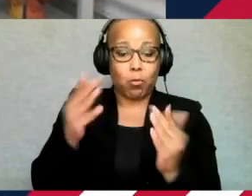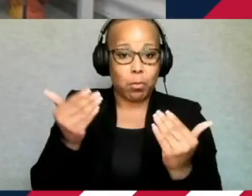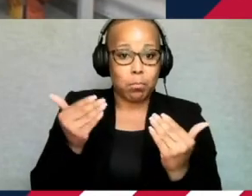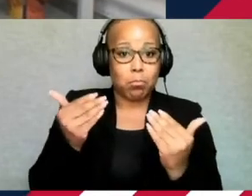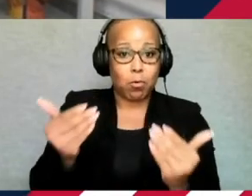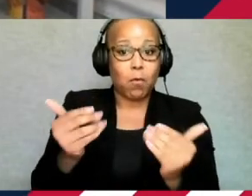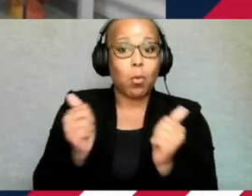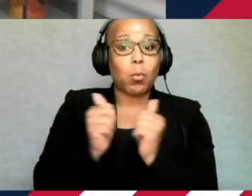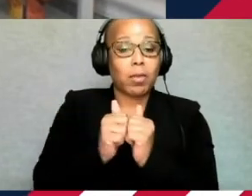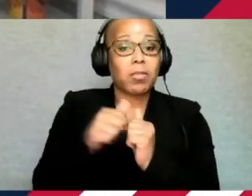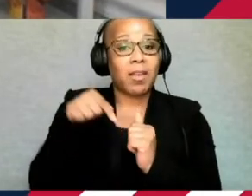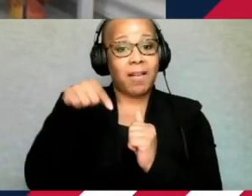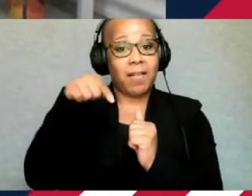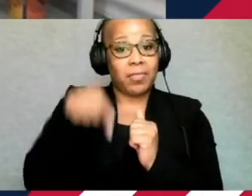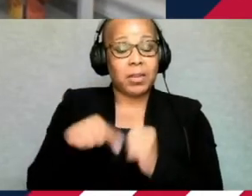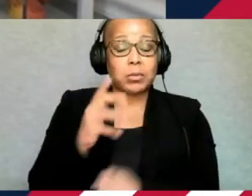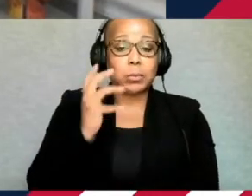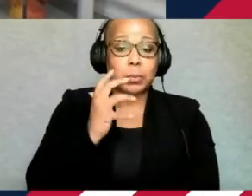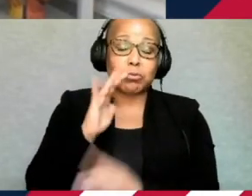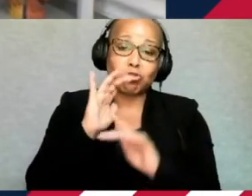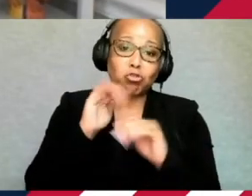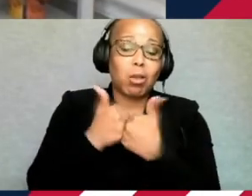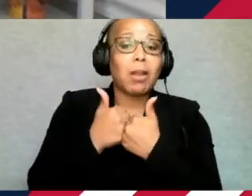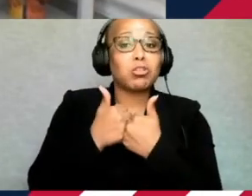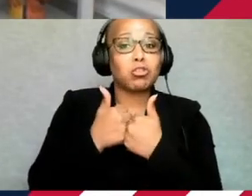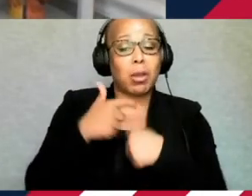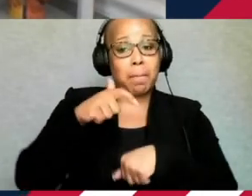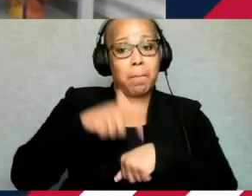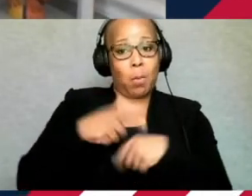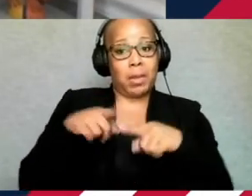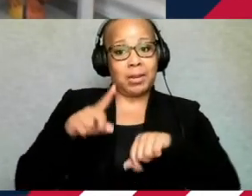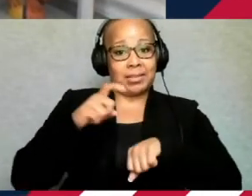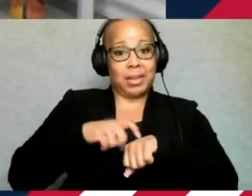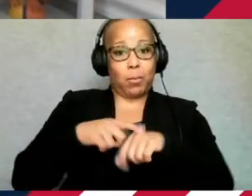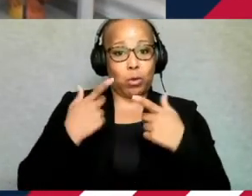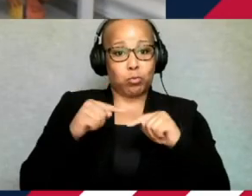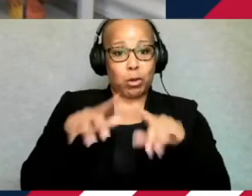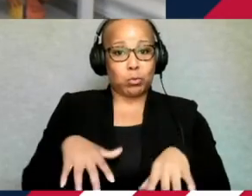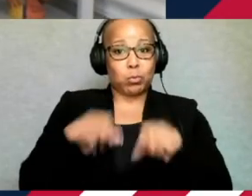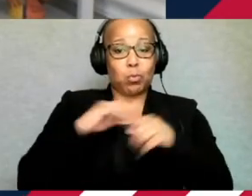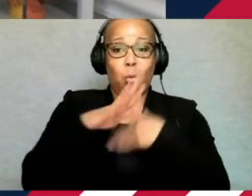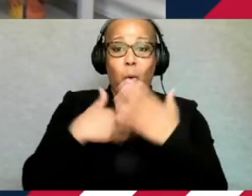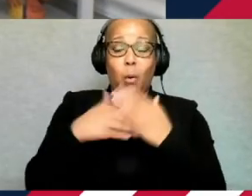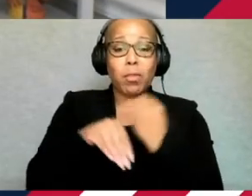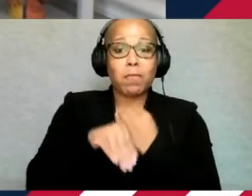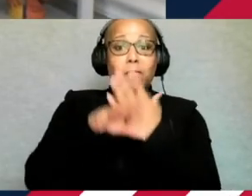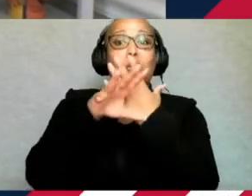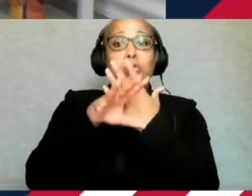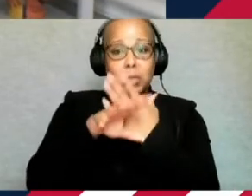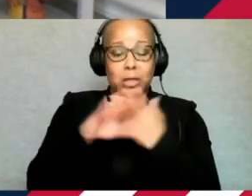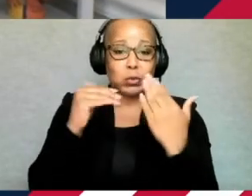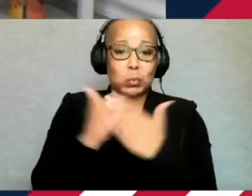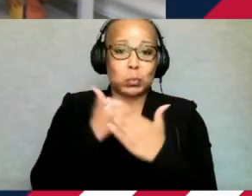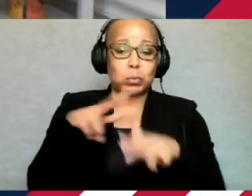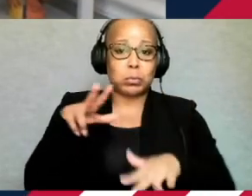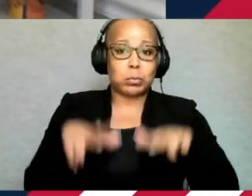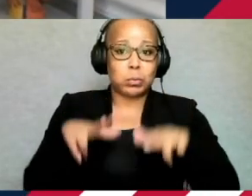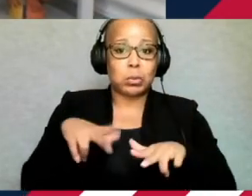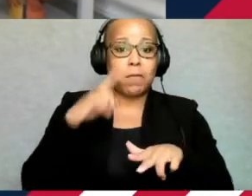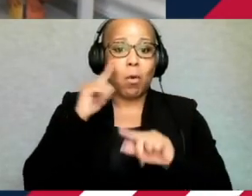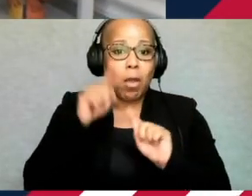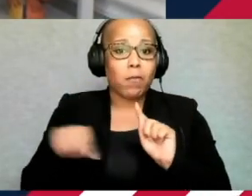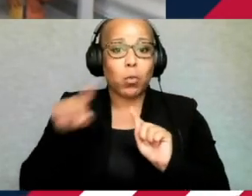with this incredibly challenging moment in time where we're trying to do all of this virtually, and it is new for everybody, and we are